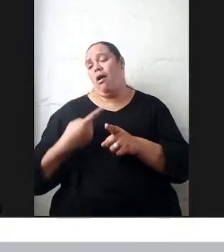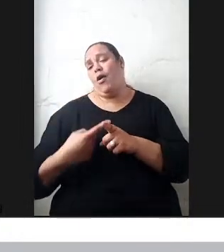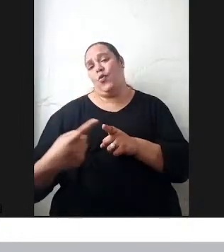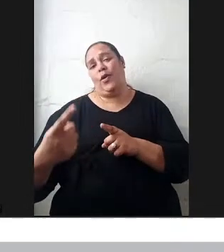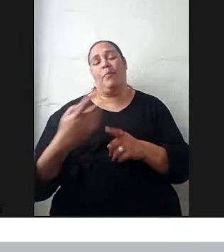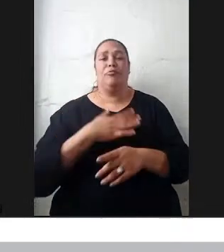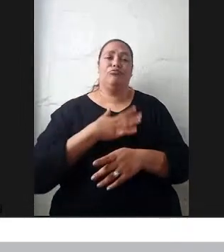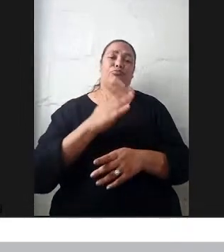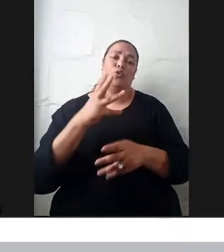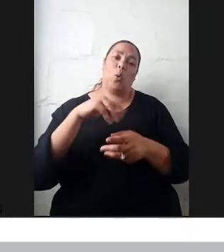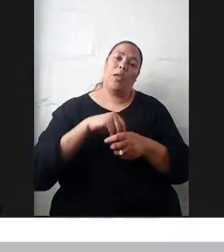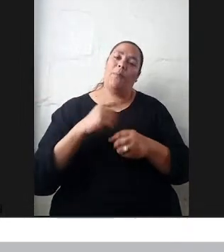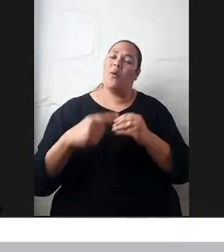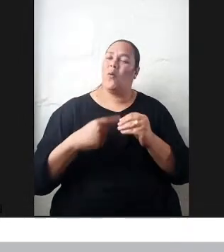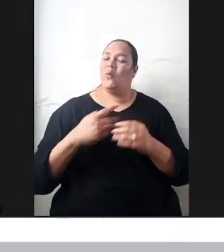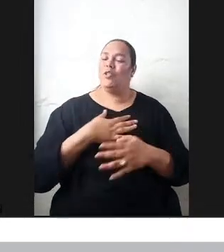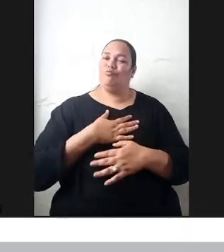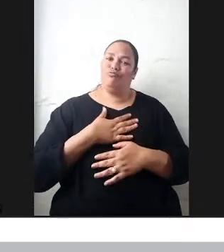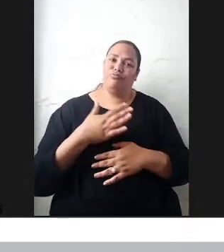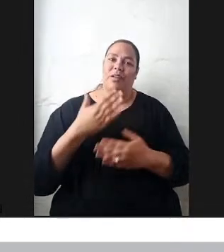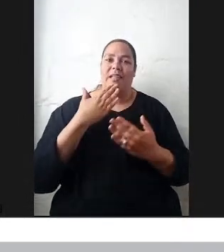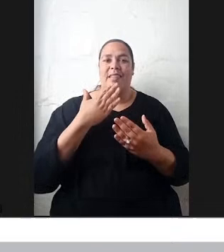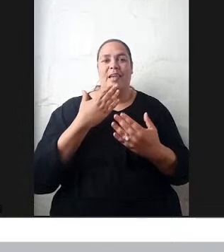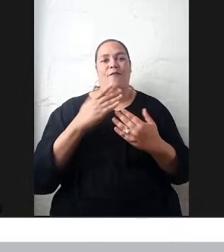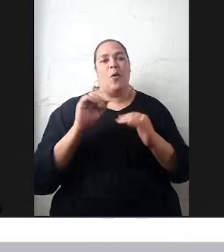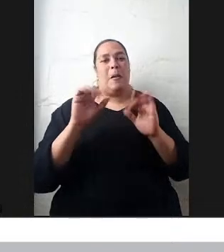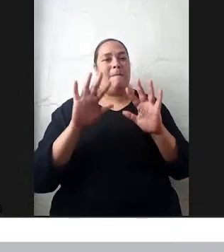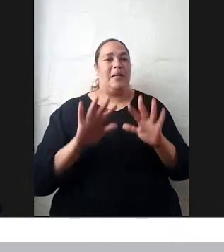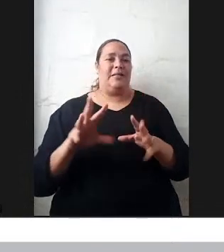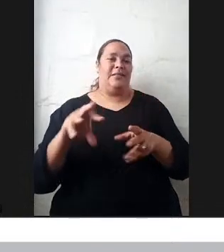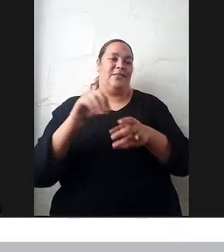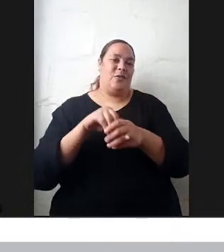as always. Thank you for the amazing contributions that